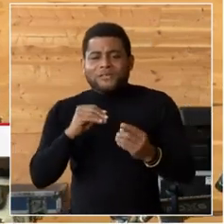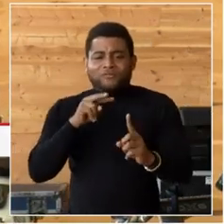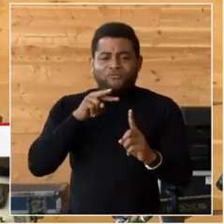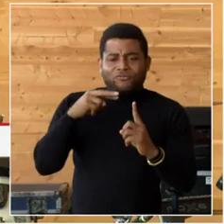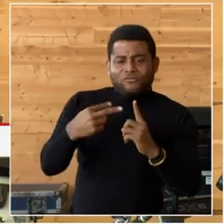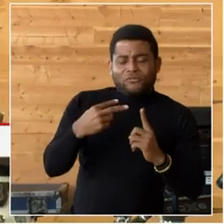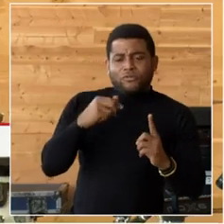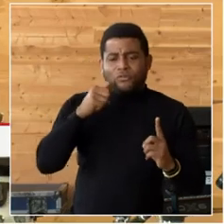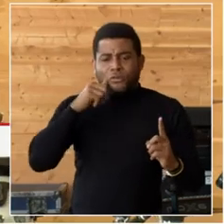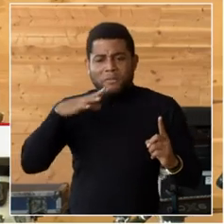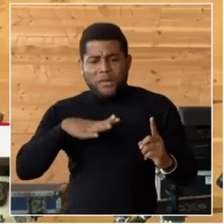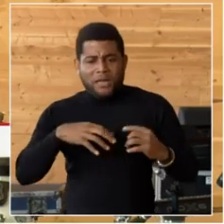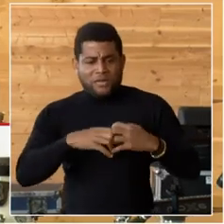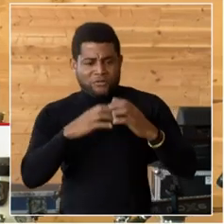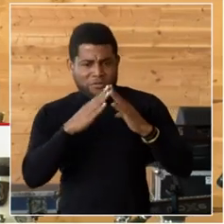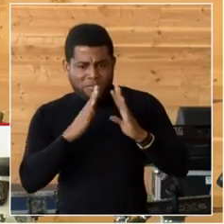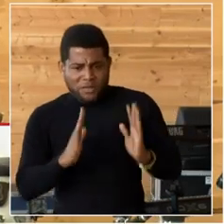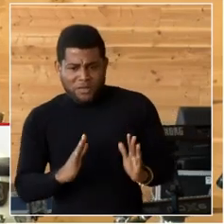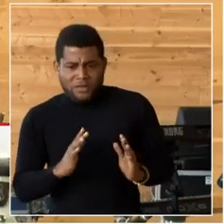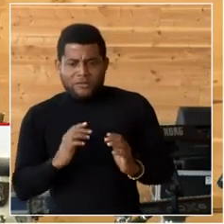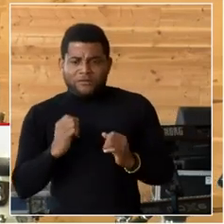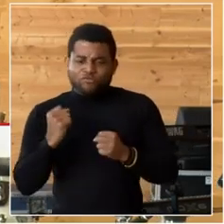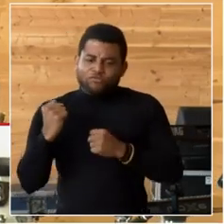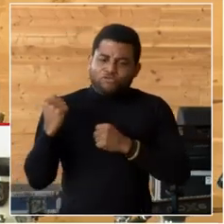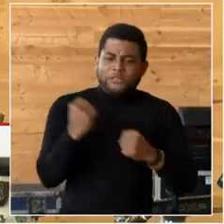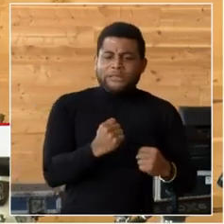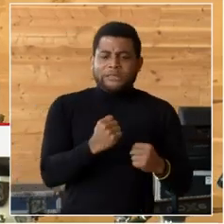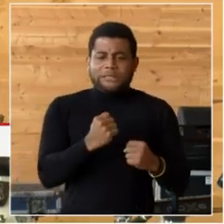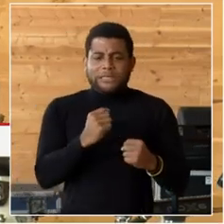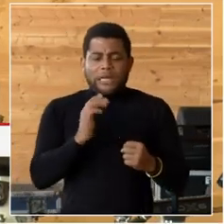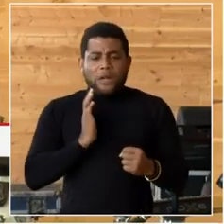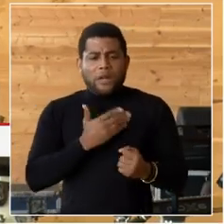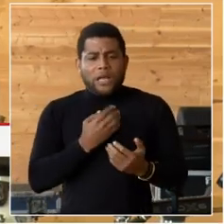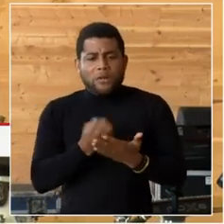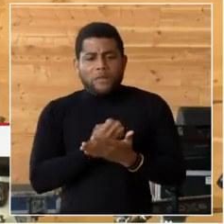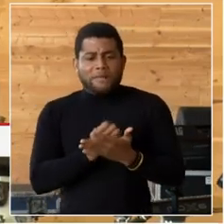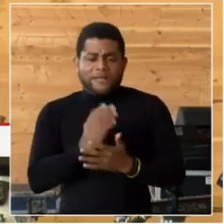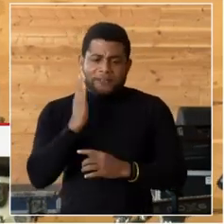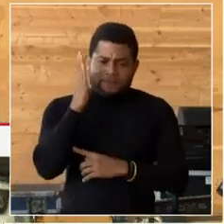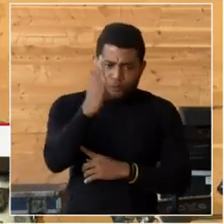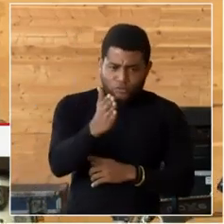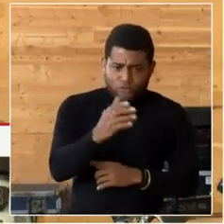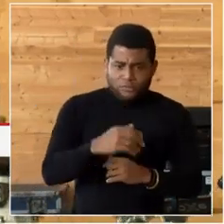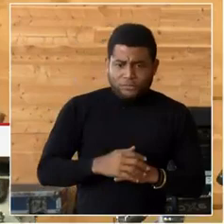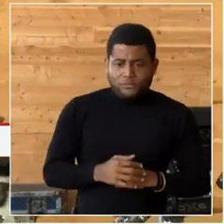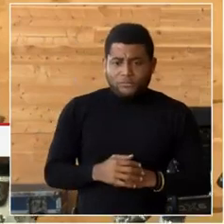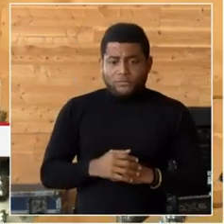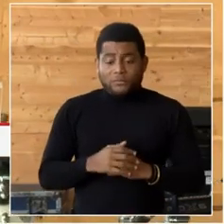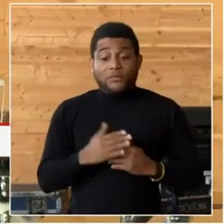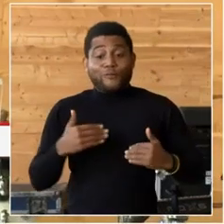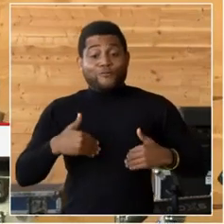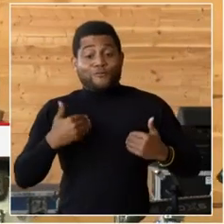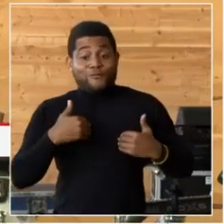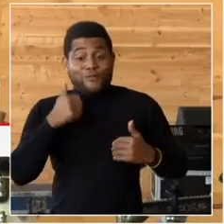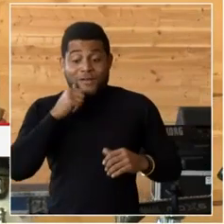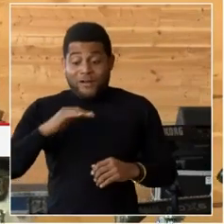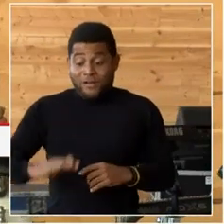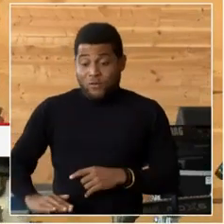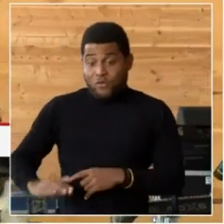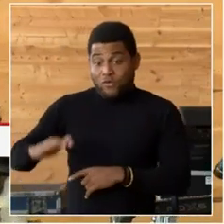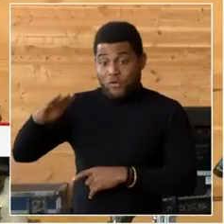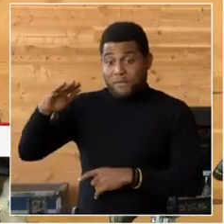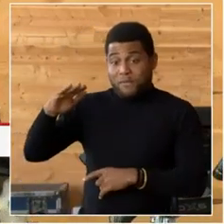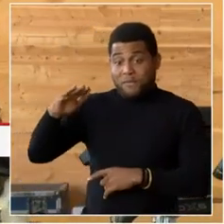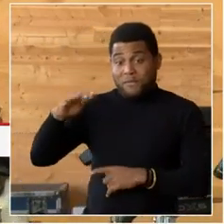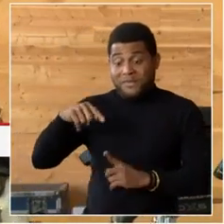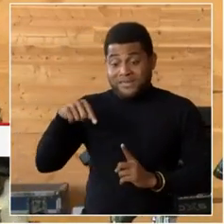entrepreneurs steering the course of our economic future. As a young girl growing up, this